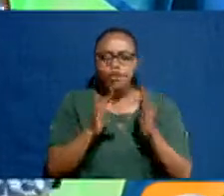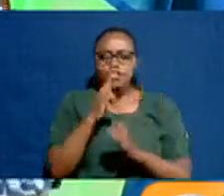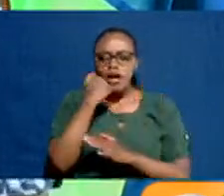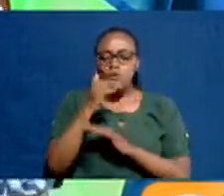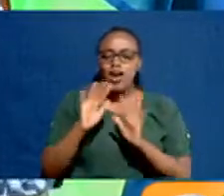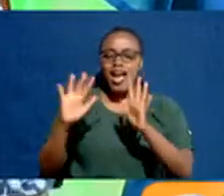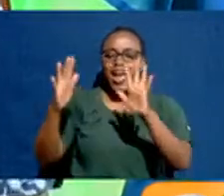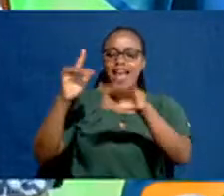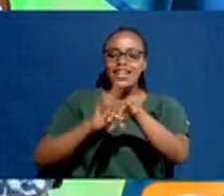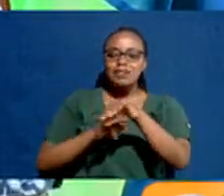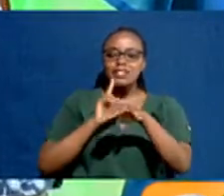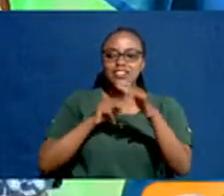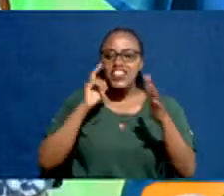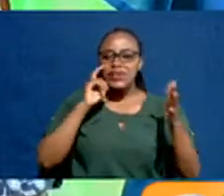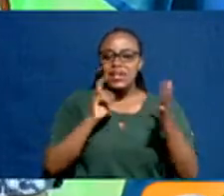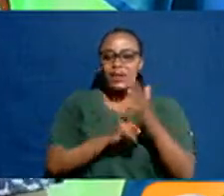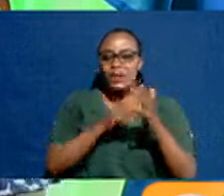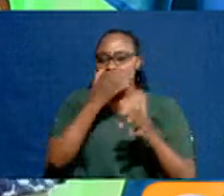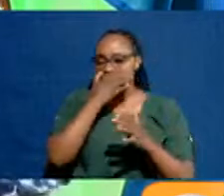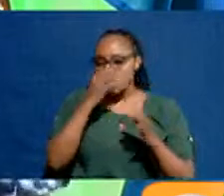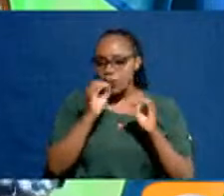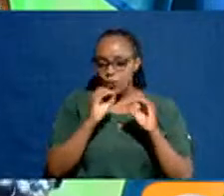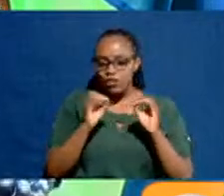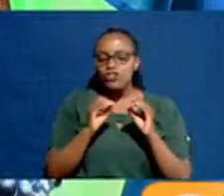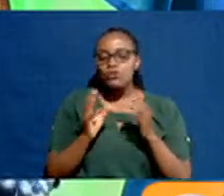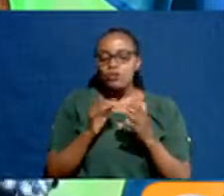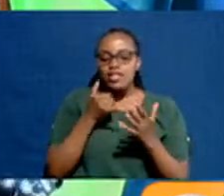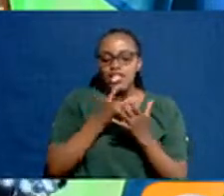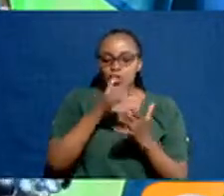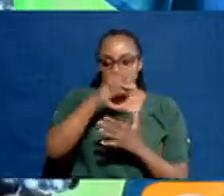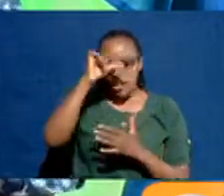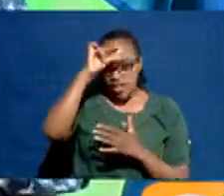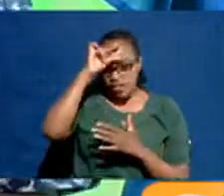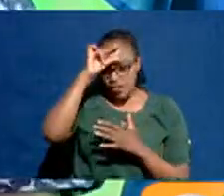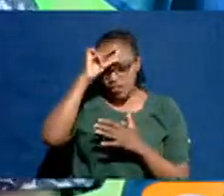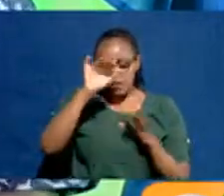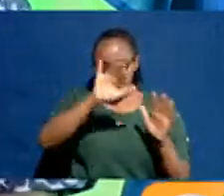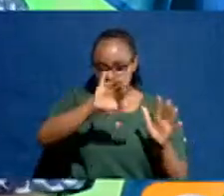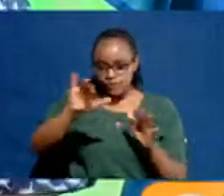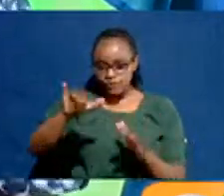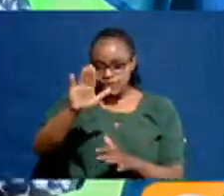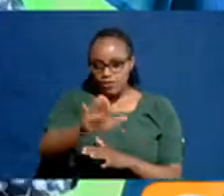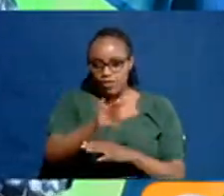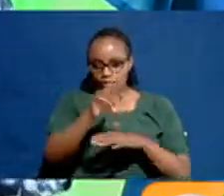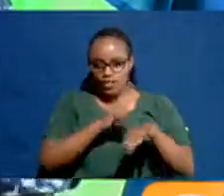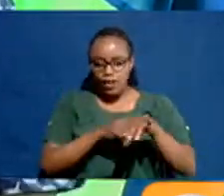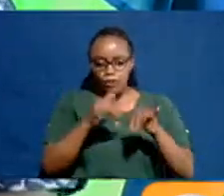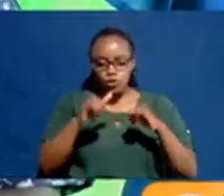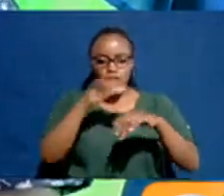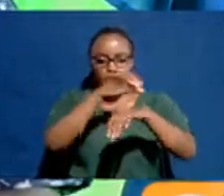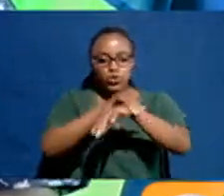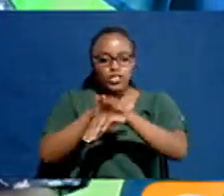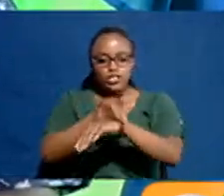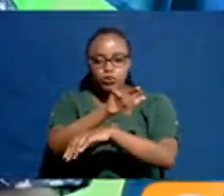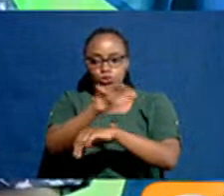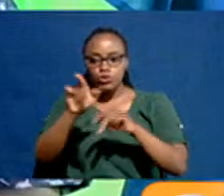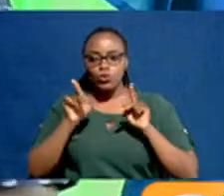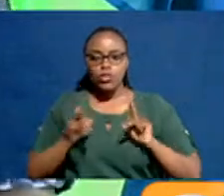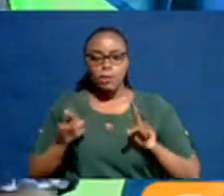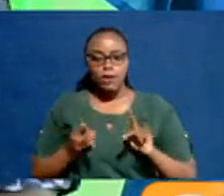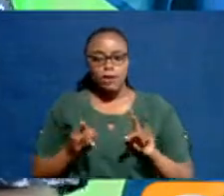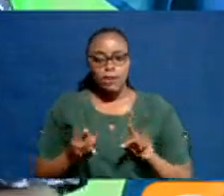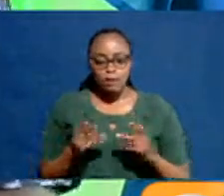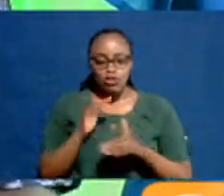clapping when you are saying you don't recognize William Ruto to be in your government. On a further note, when we try to reach out